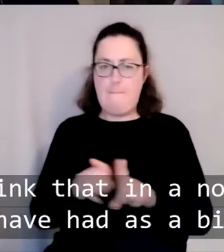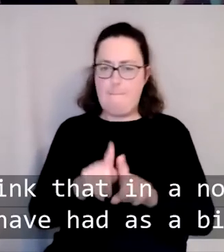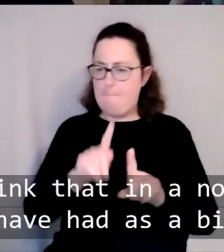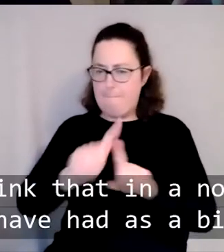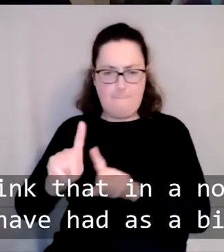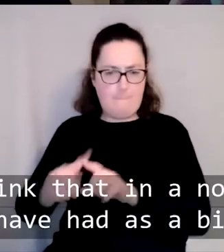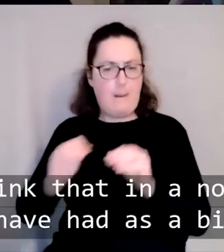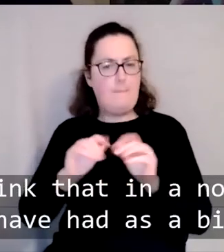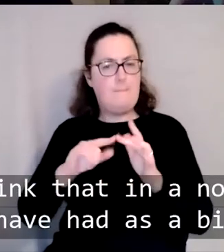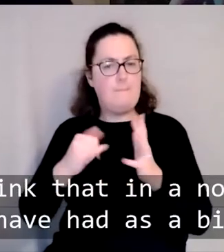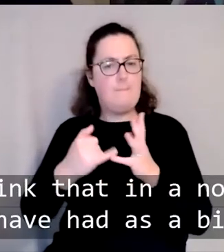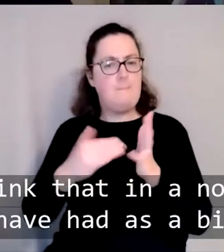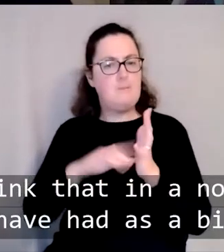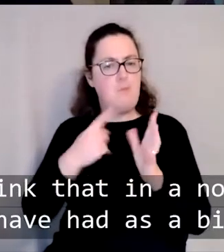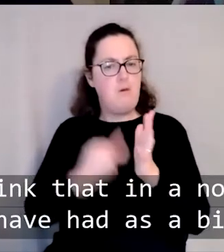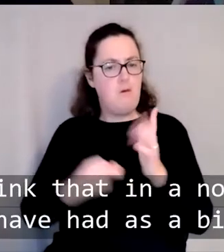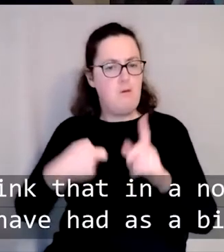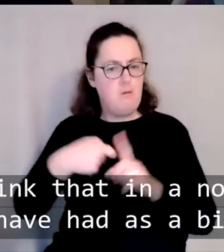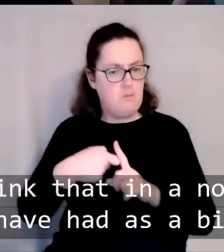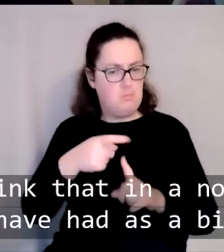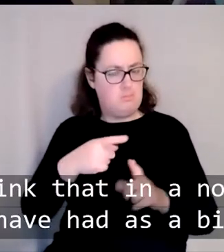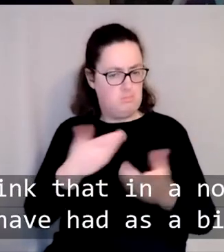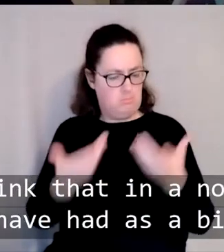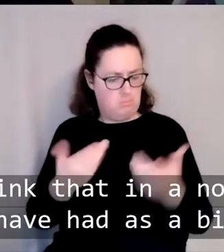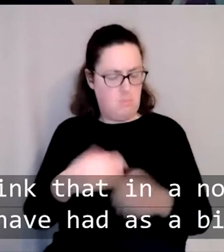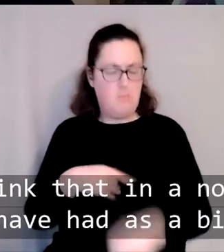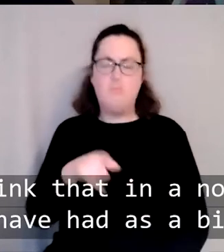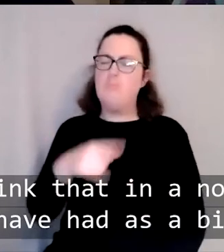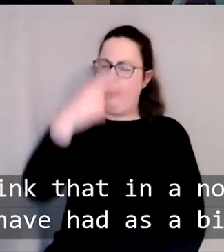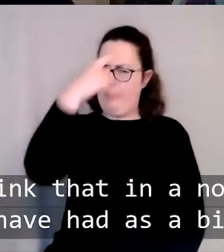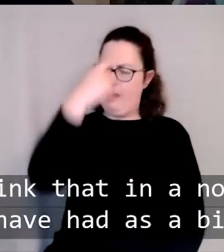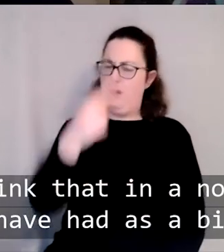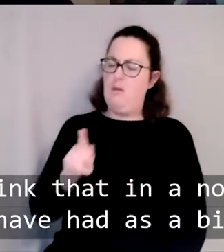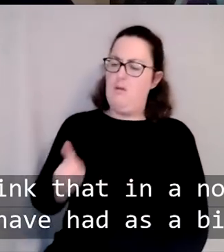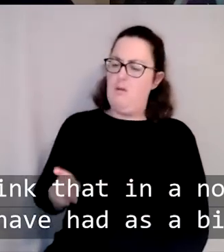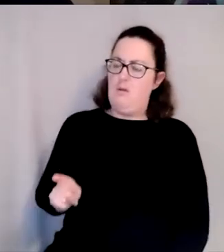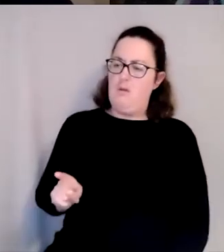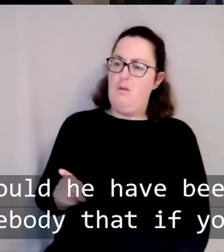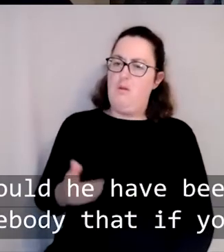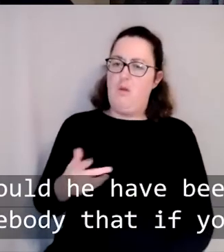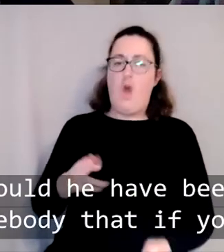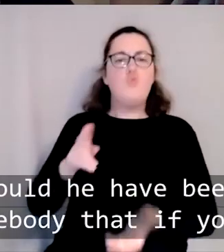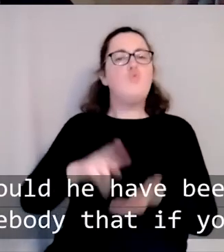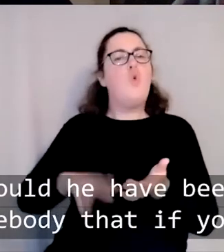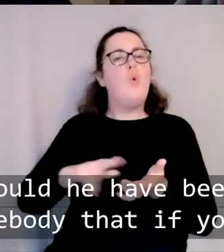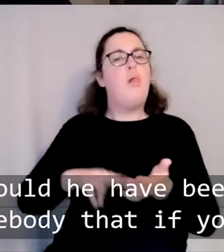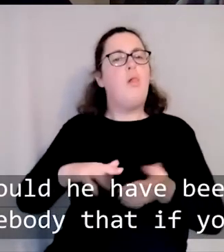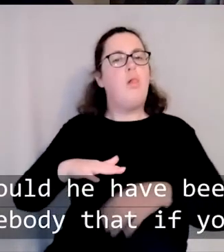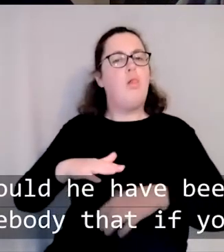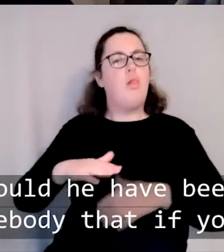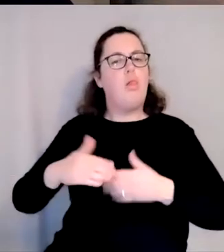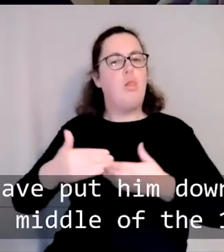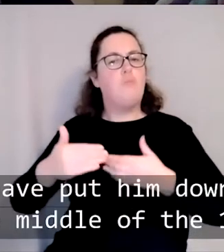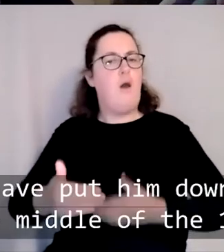Do you think that in a normal time, he would have had as big an effect? Would he have been somebody